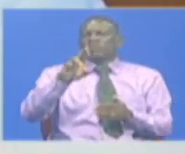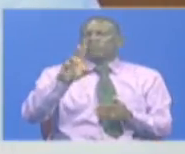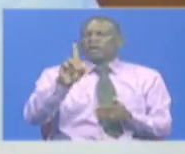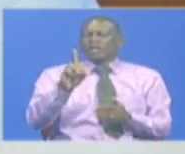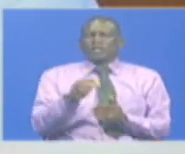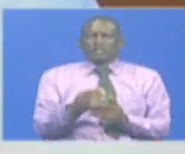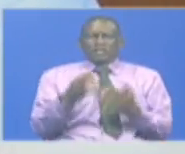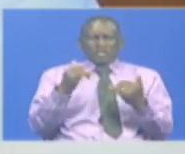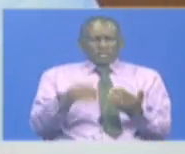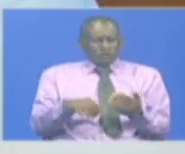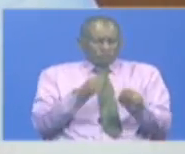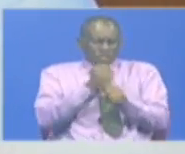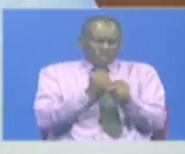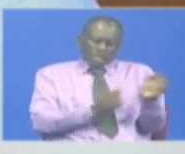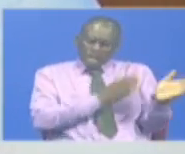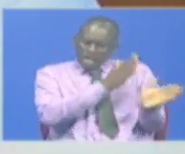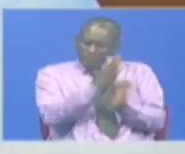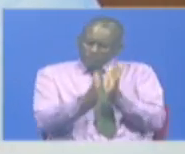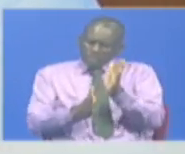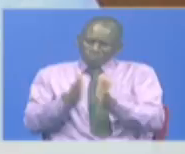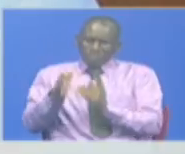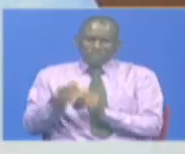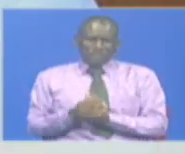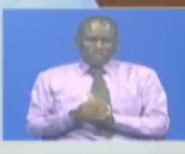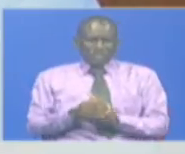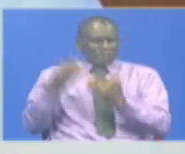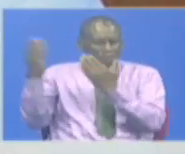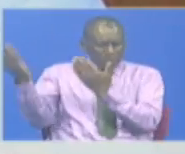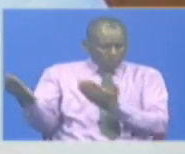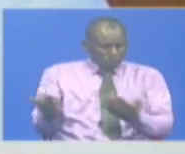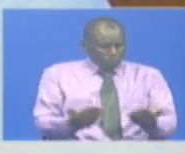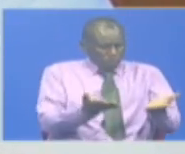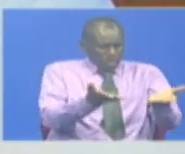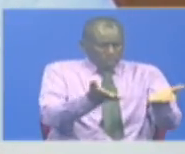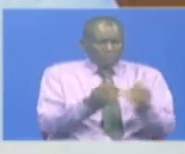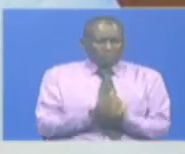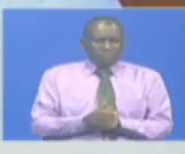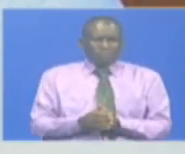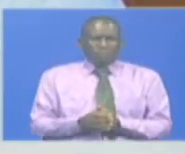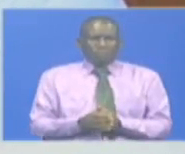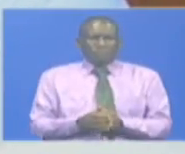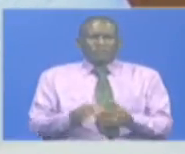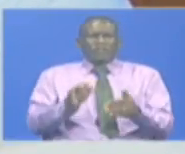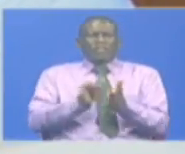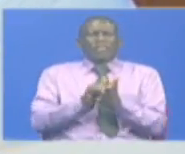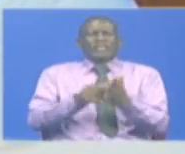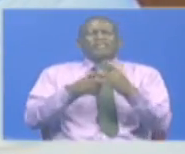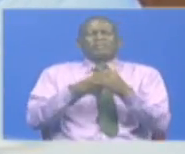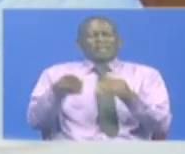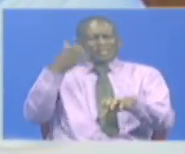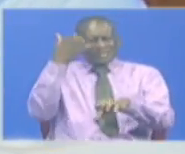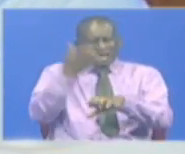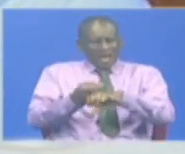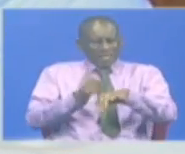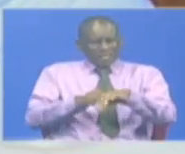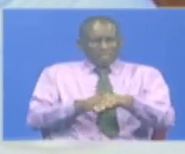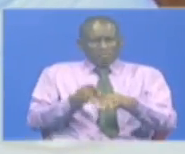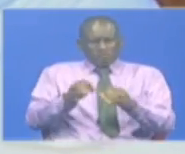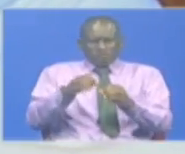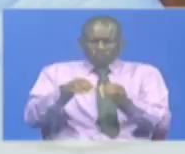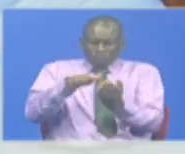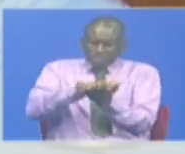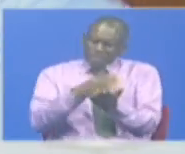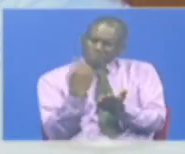So tukafanya arrangement, nikaletwa hapa. And thus began the difficult journey of isolation and